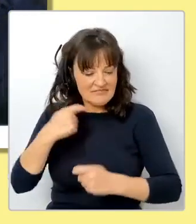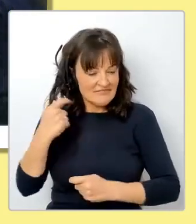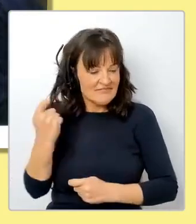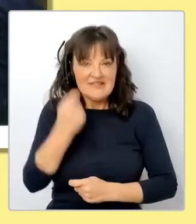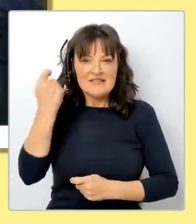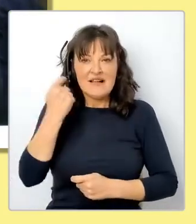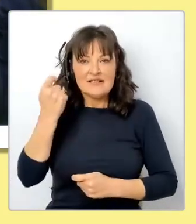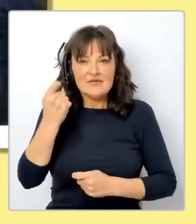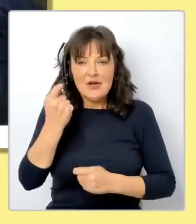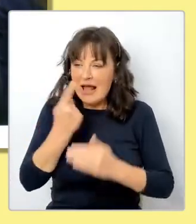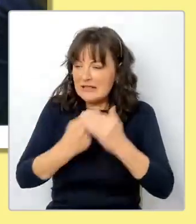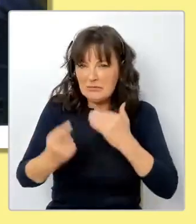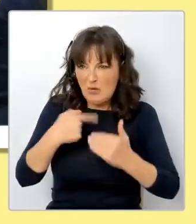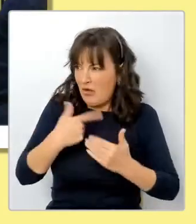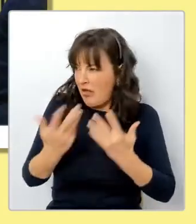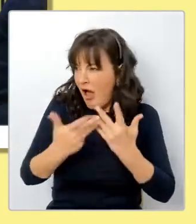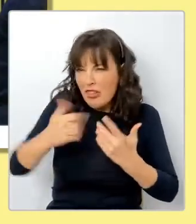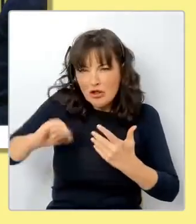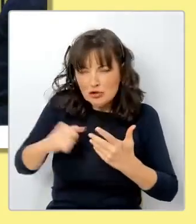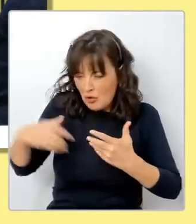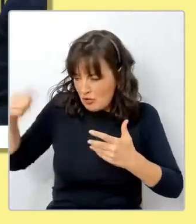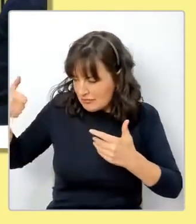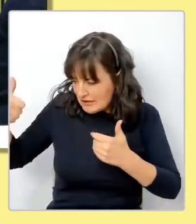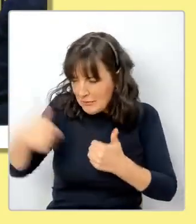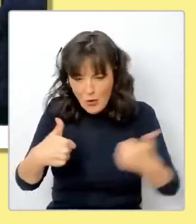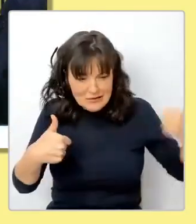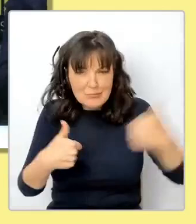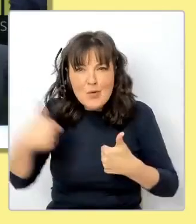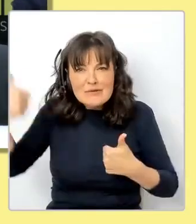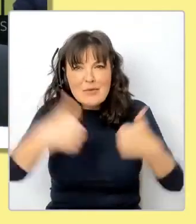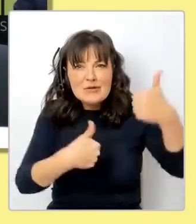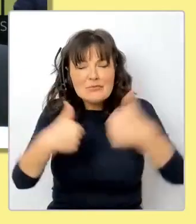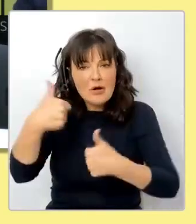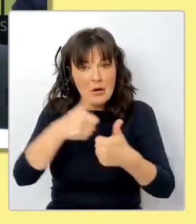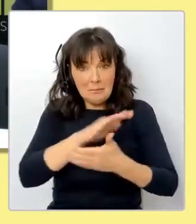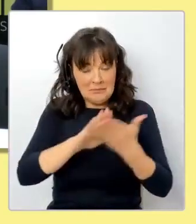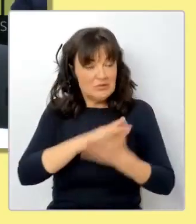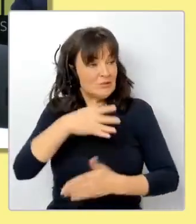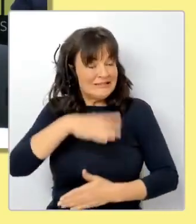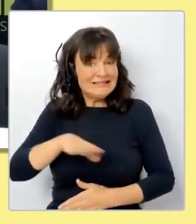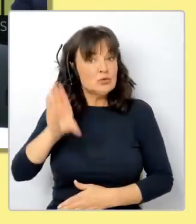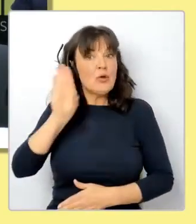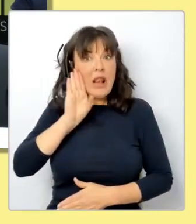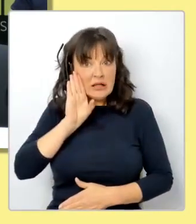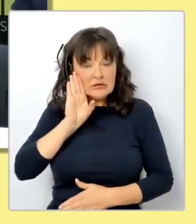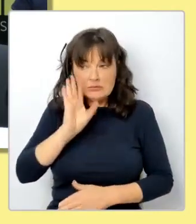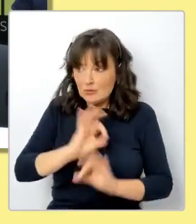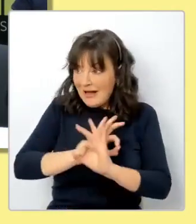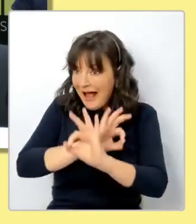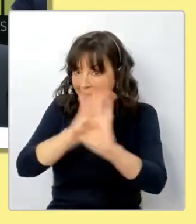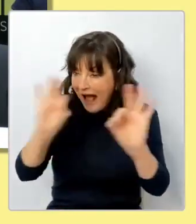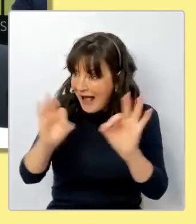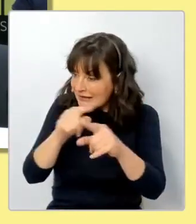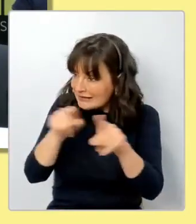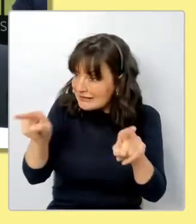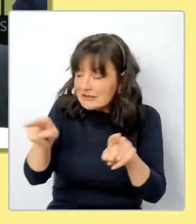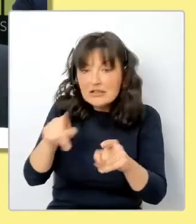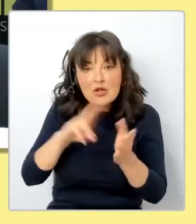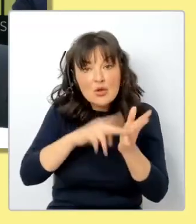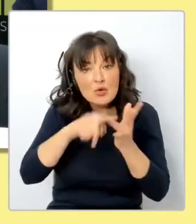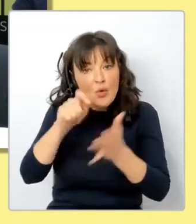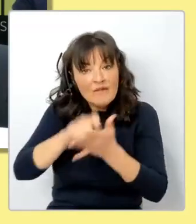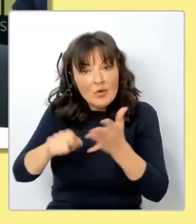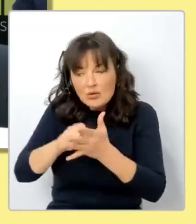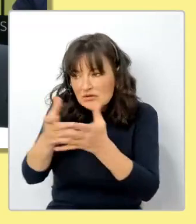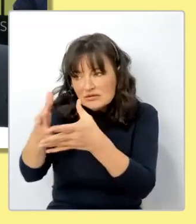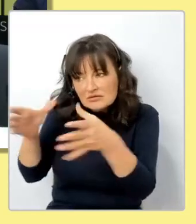Scots as possible. And I think we therefore need to listen, we need to reach out, and we need to persuade. And I happen to